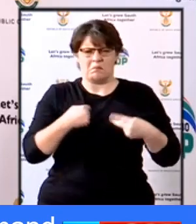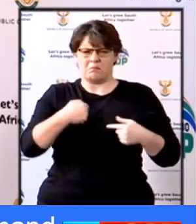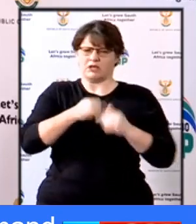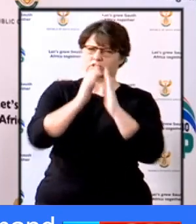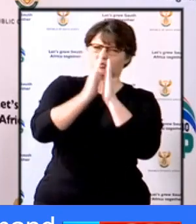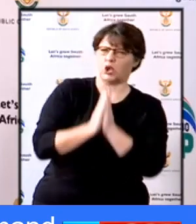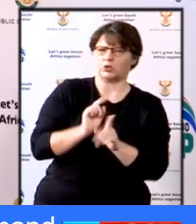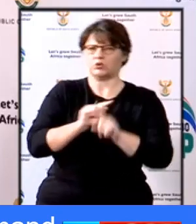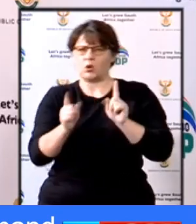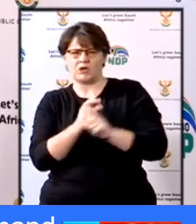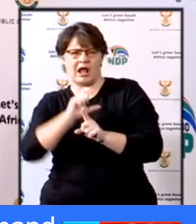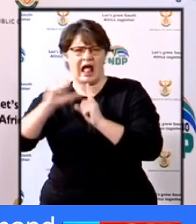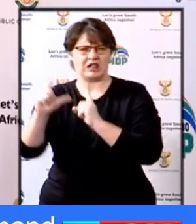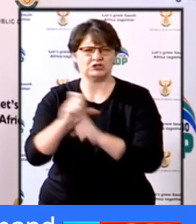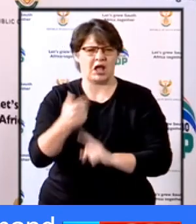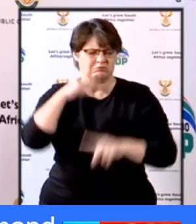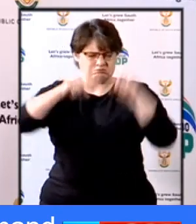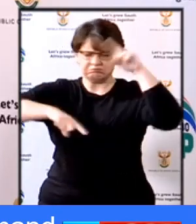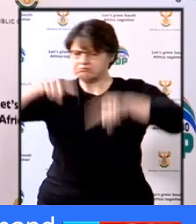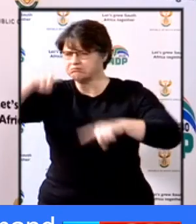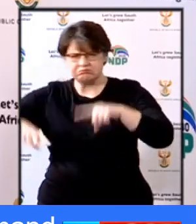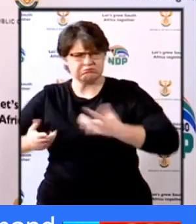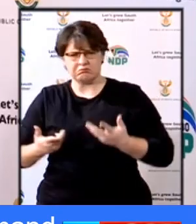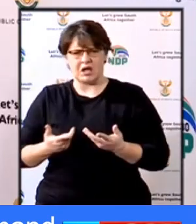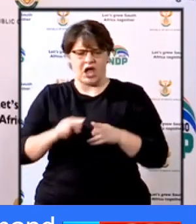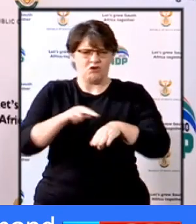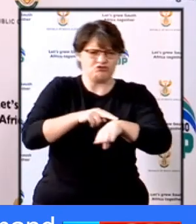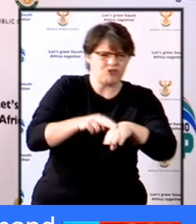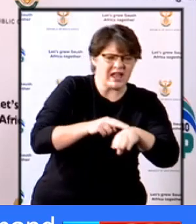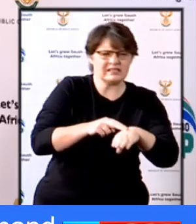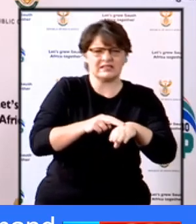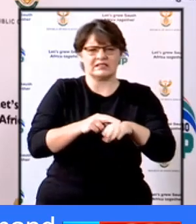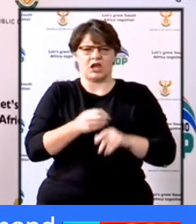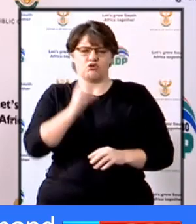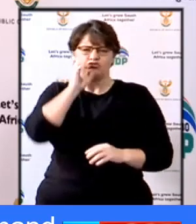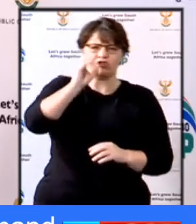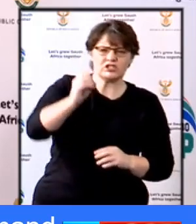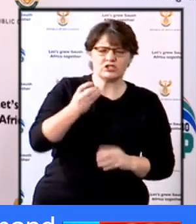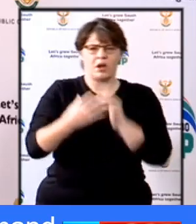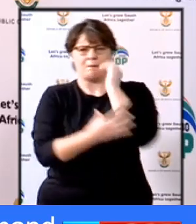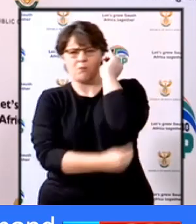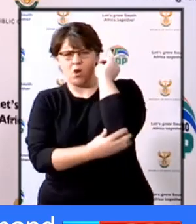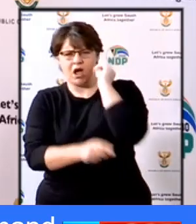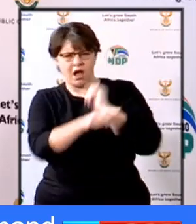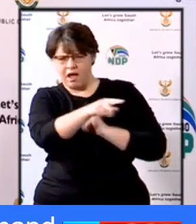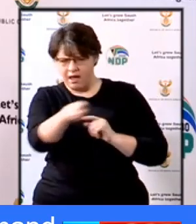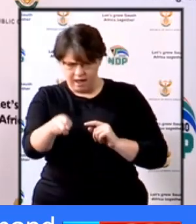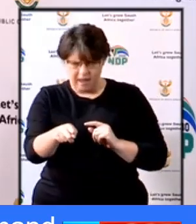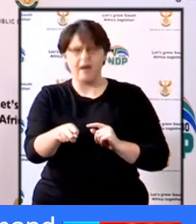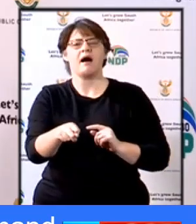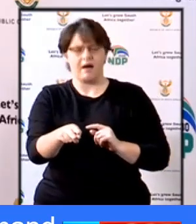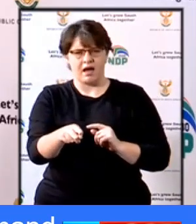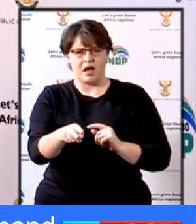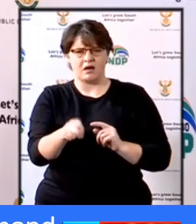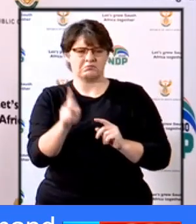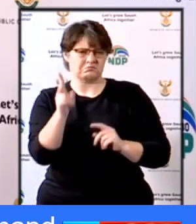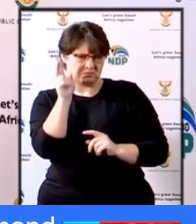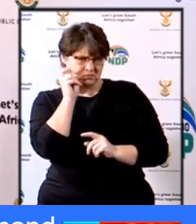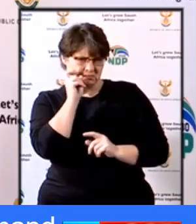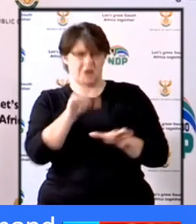convictions, and cultural backgrounds from all races and classes have largely heeded the call to stay at